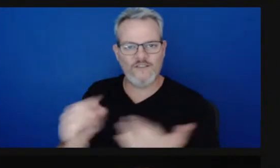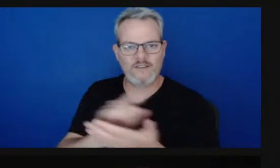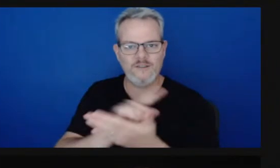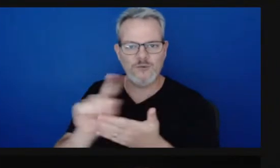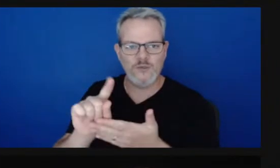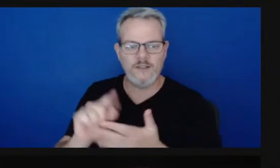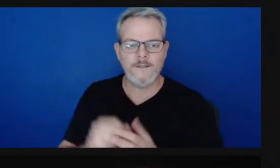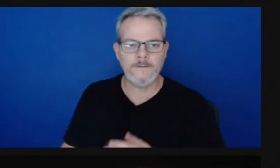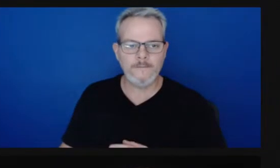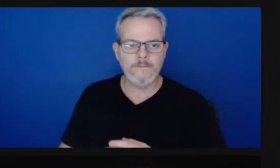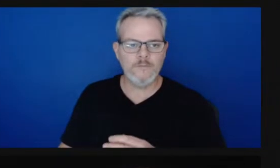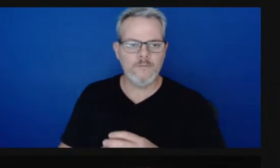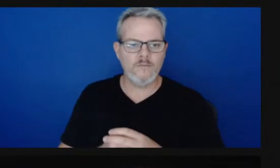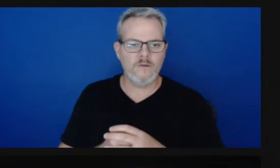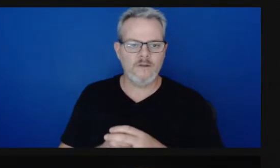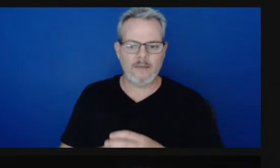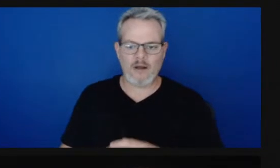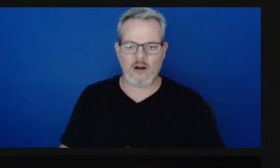And